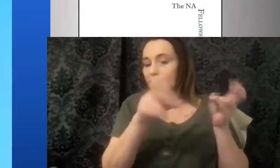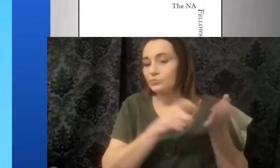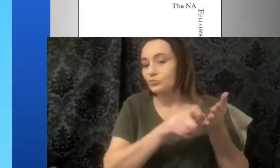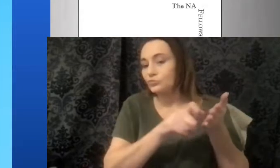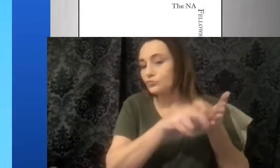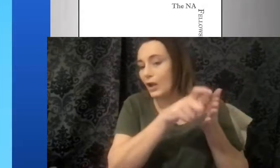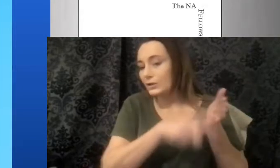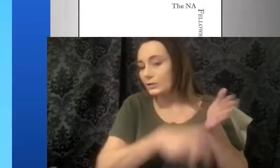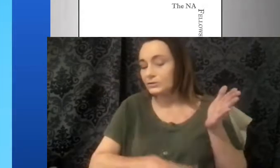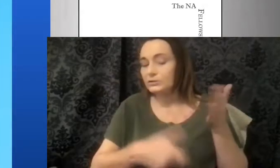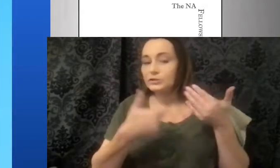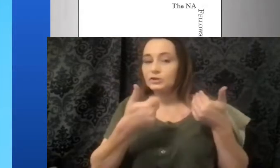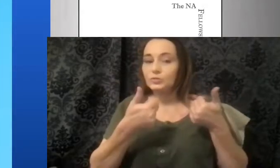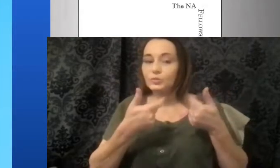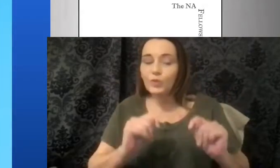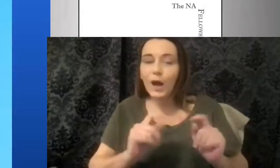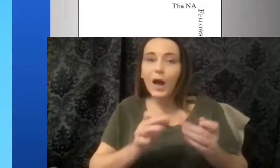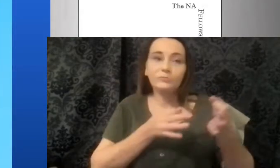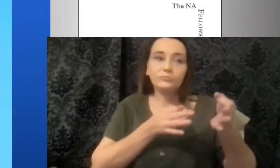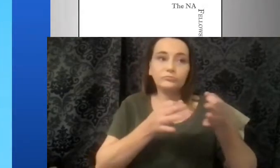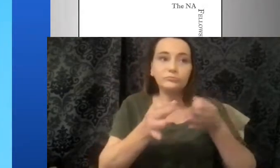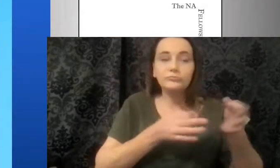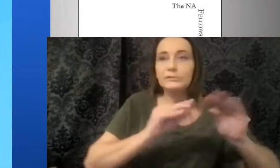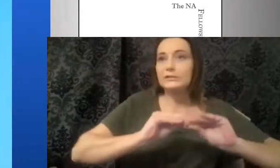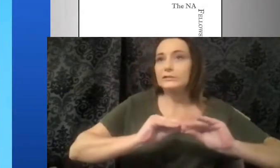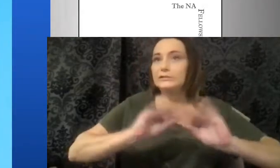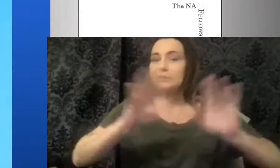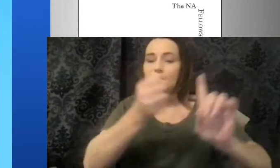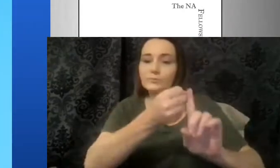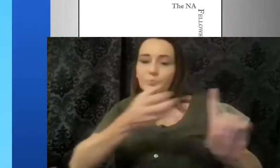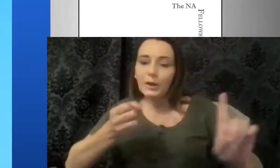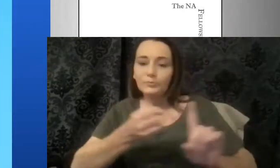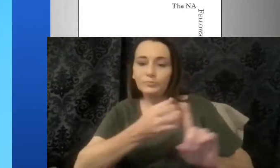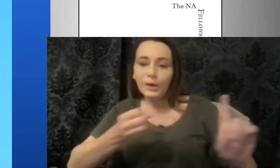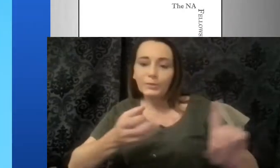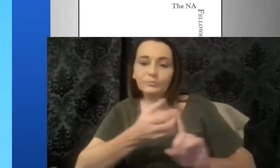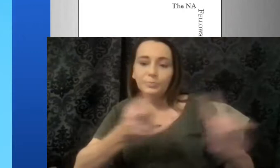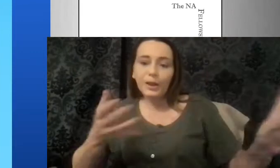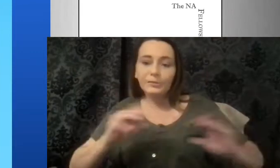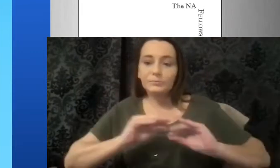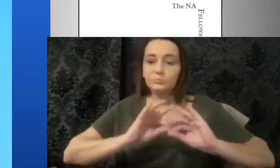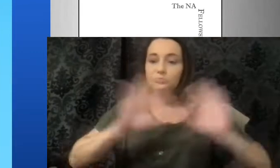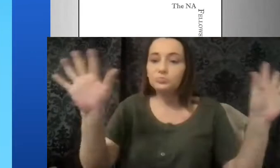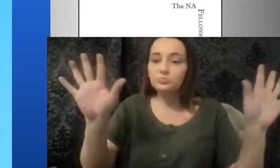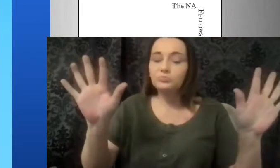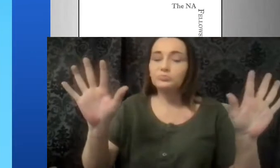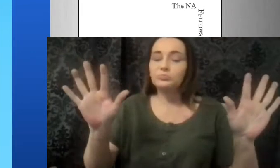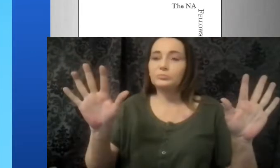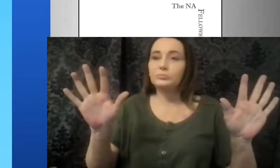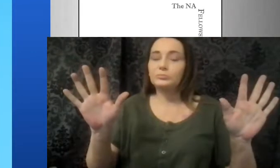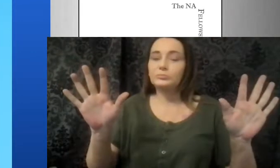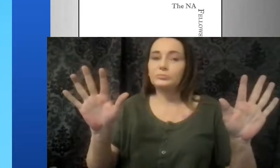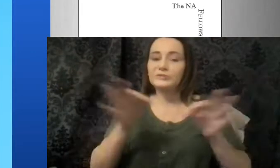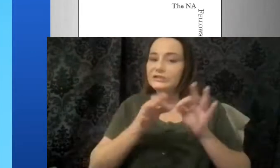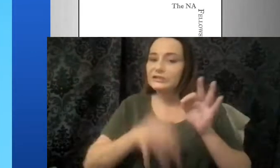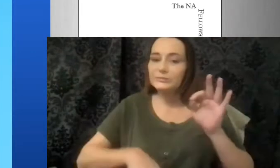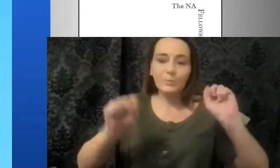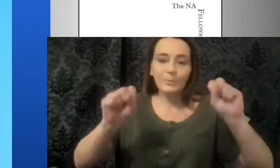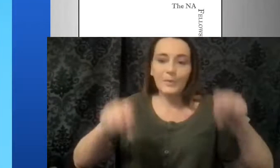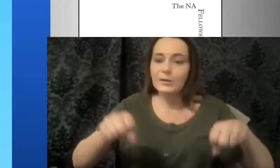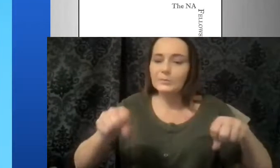to explain as clearly and succinctly as possible what